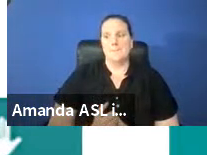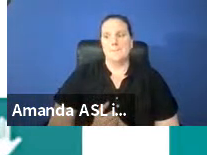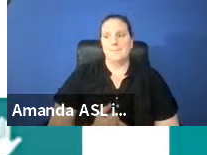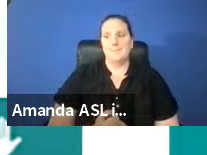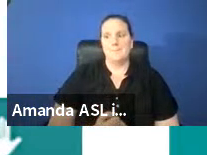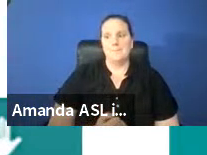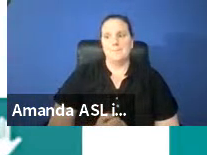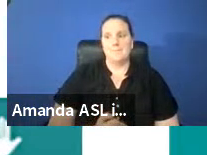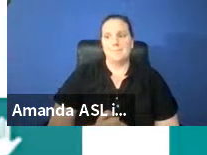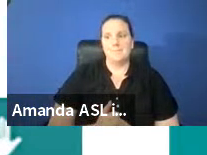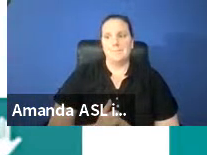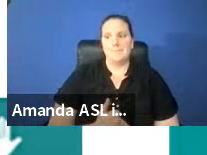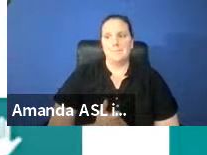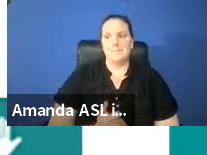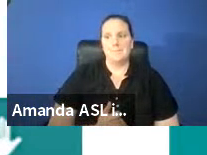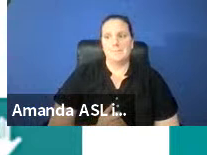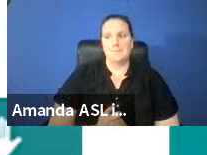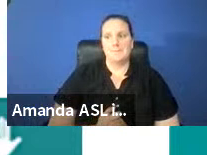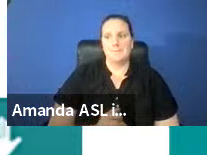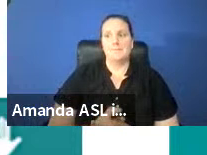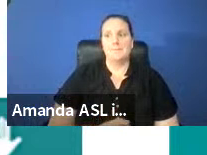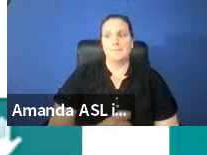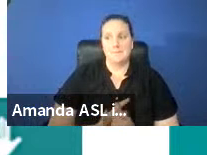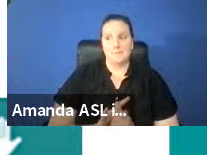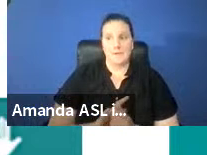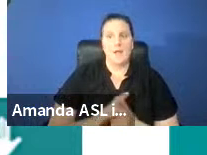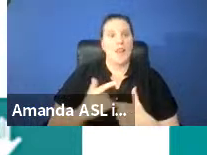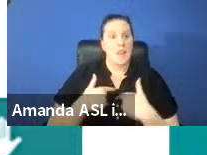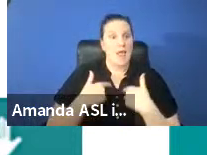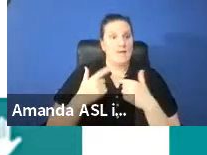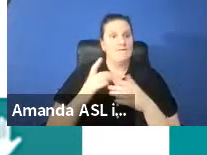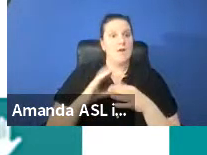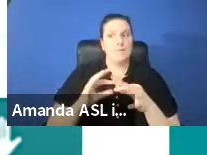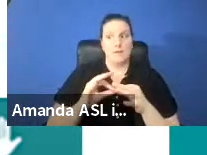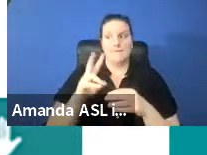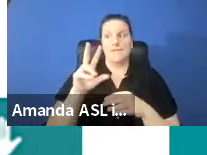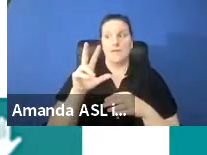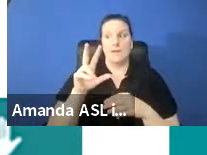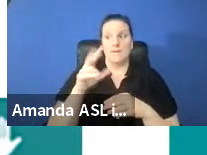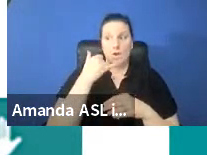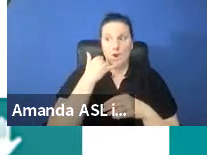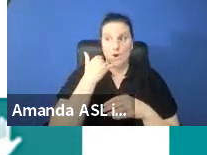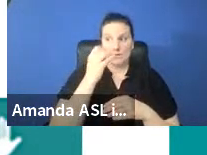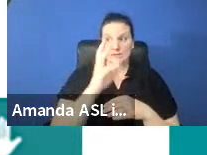Okay, to make a verbal comment, to make a live comment via phone, you may dial